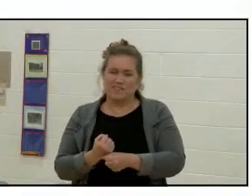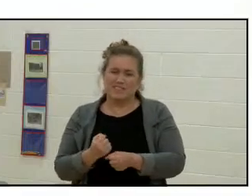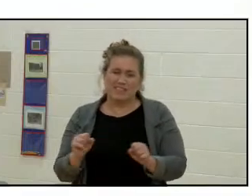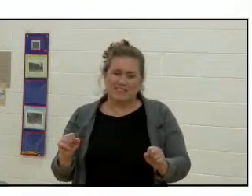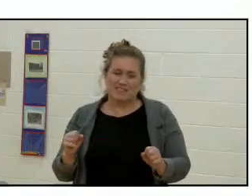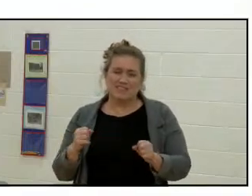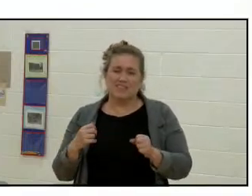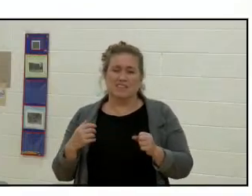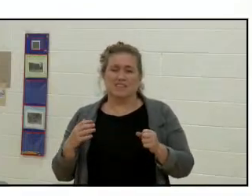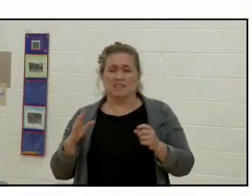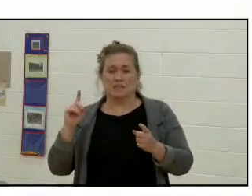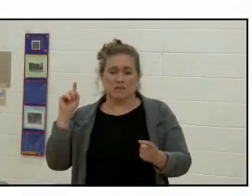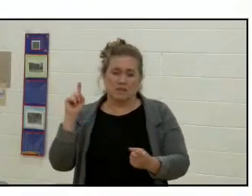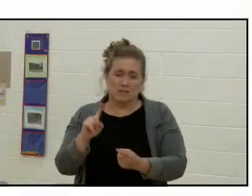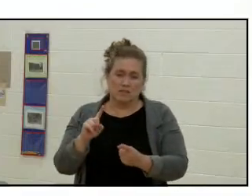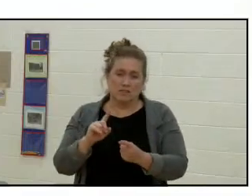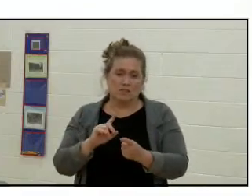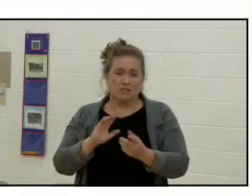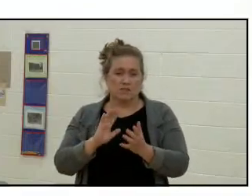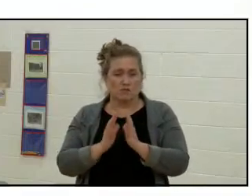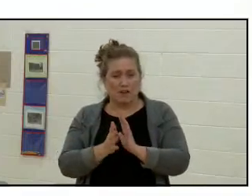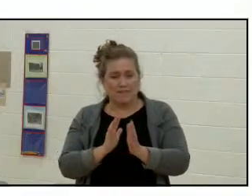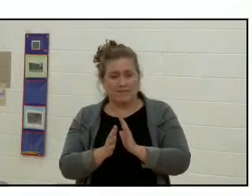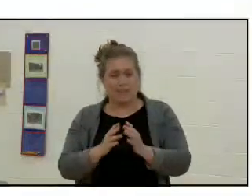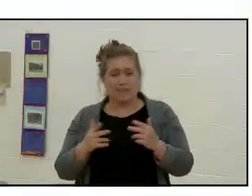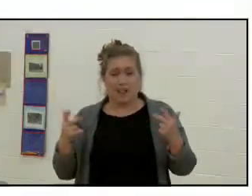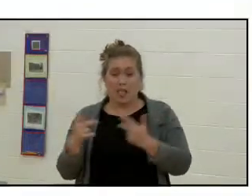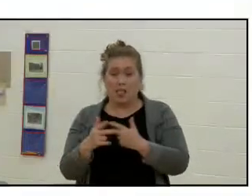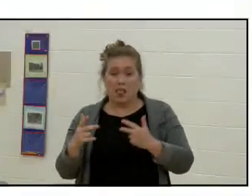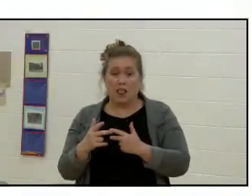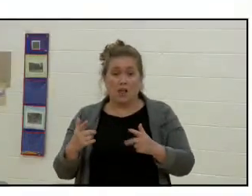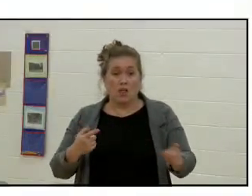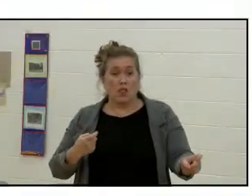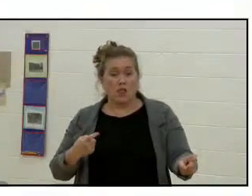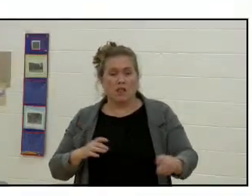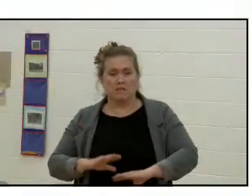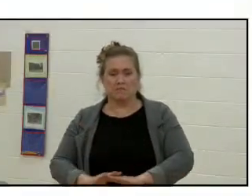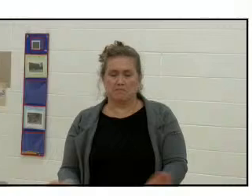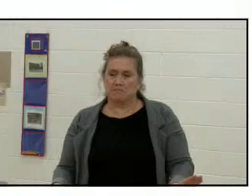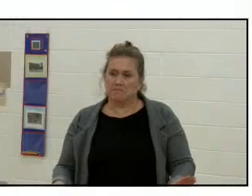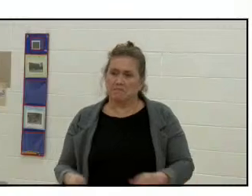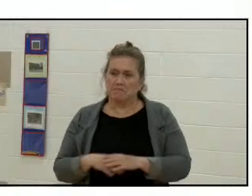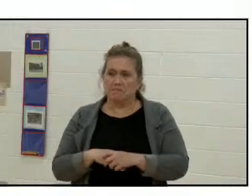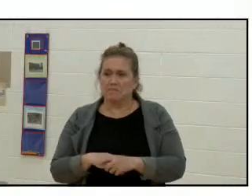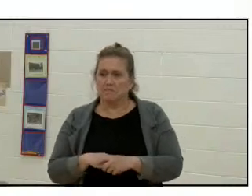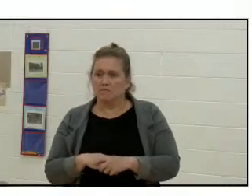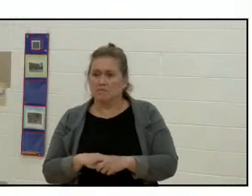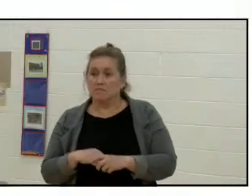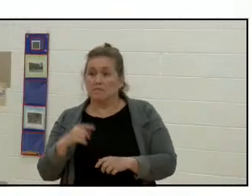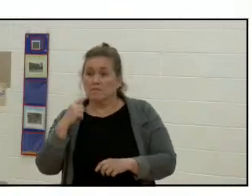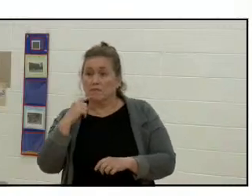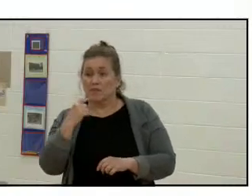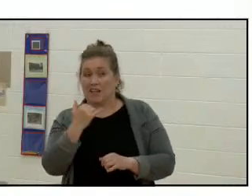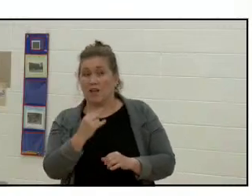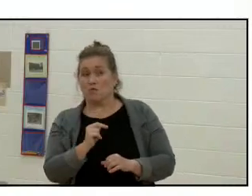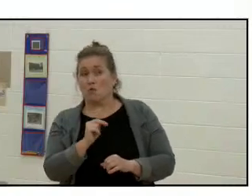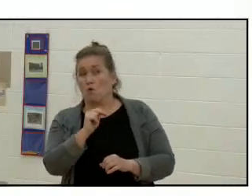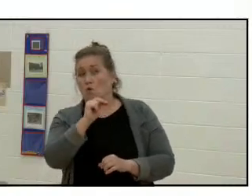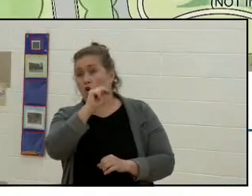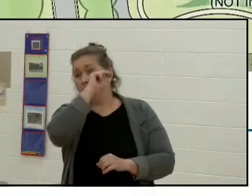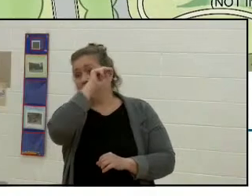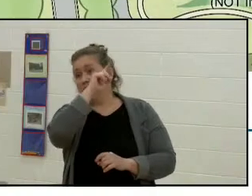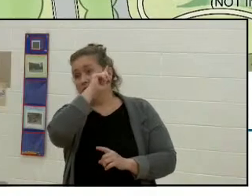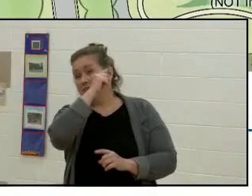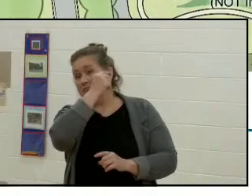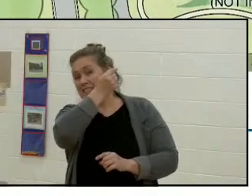So moving again counterclockwise from there over to this northwestern corner of the site.